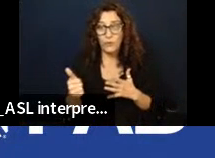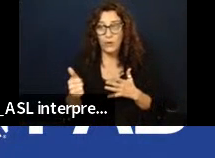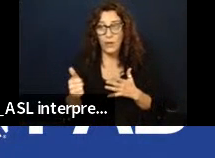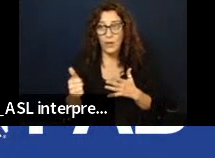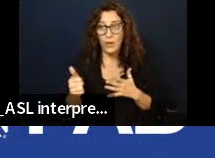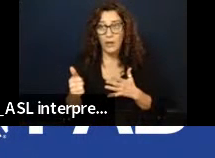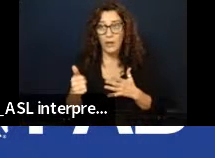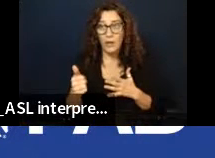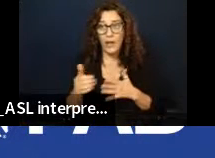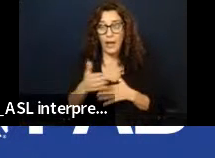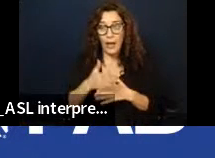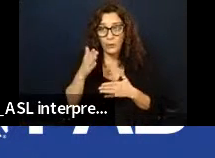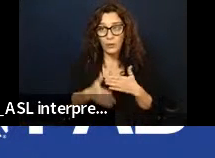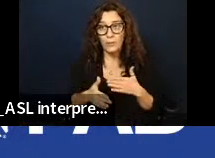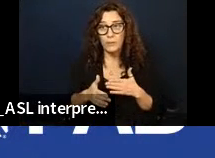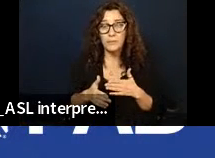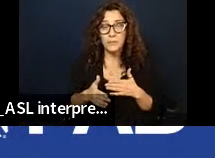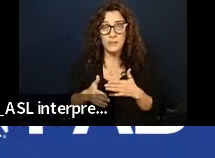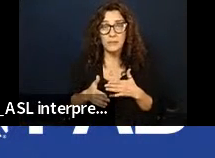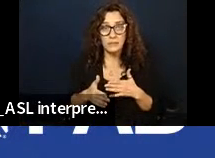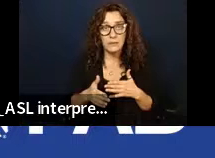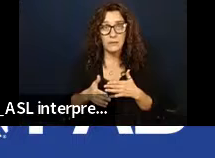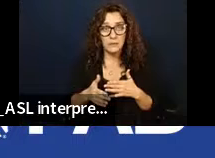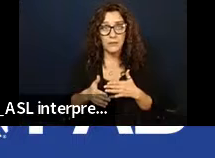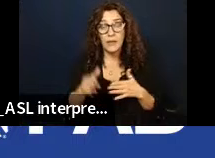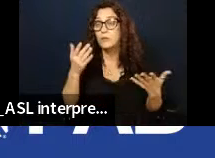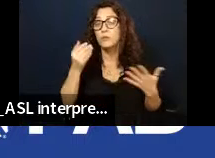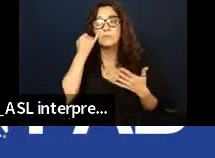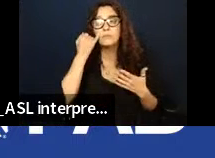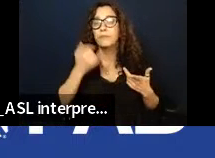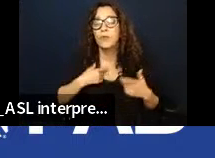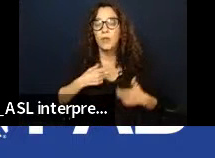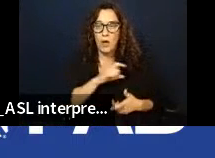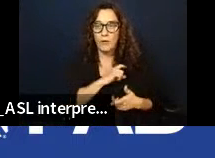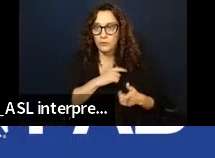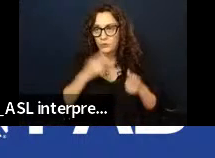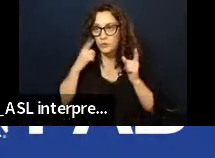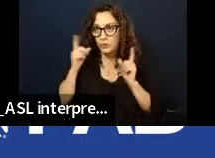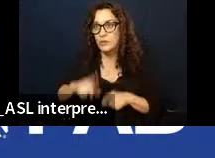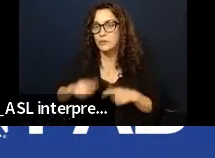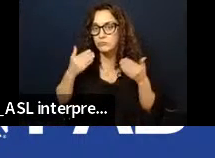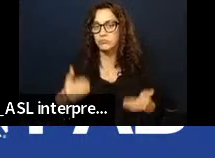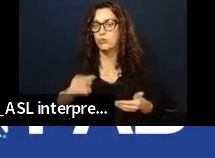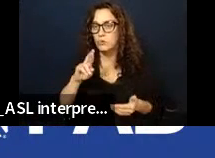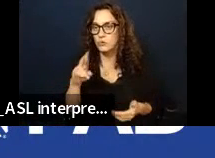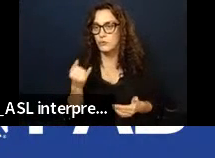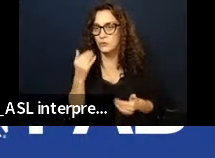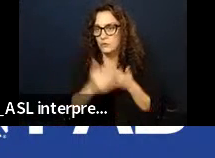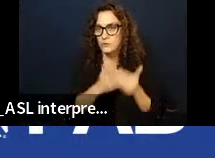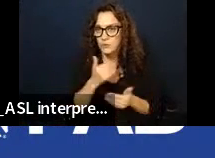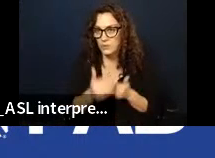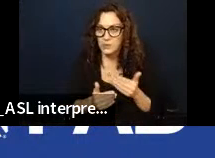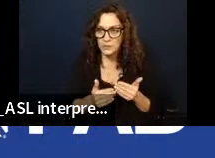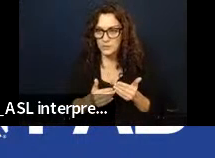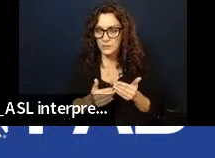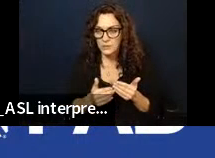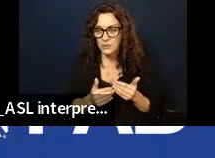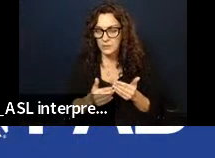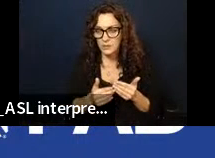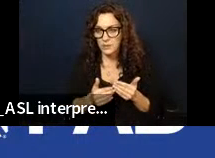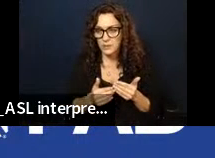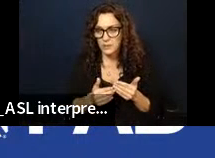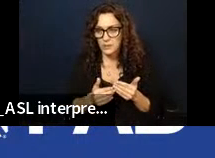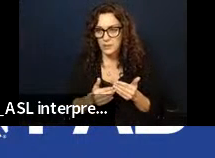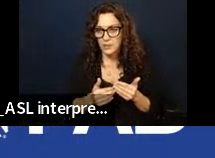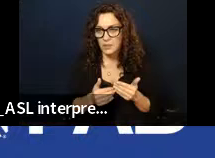aggravating circumstances? So in the event that an officer agrees to a restorative process, I think it's important that we disclose, the